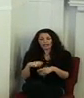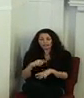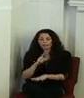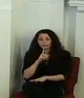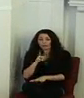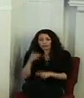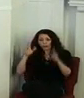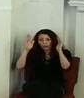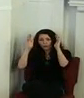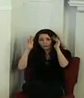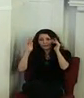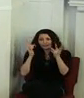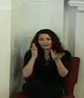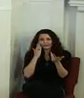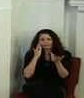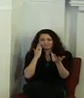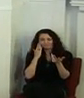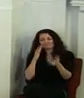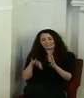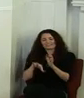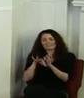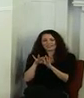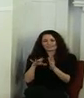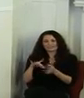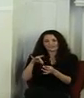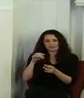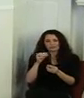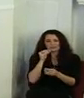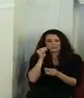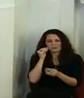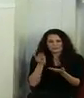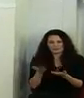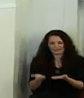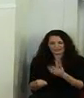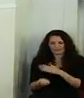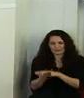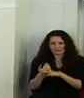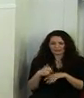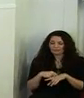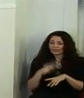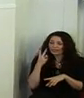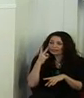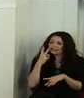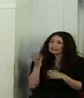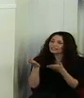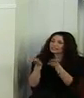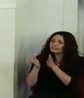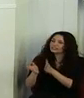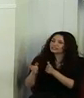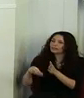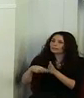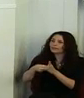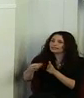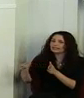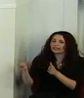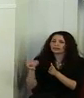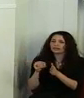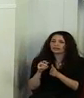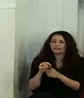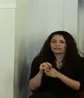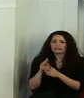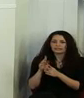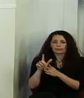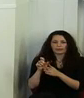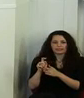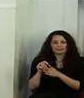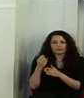you've found a spiritual home with us this morning. We're glad that you are here. You'll also see that the ushers have passed out the welcome tablets, and so we invite you to sign